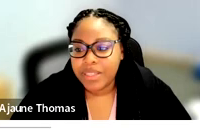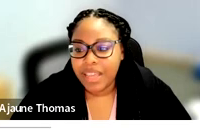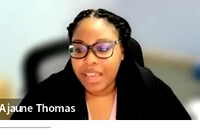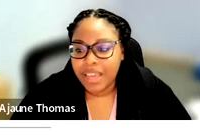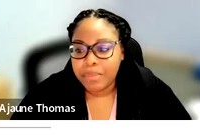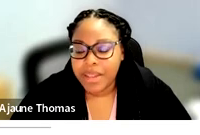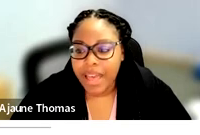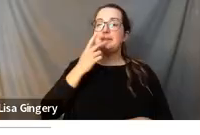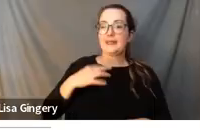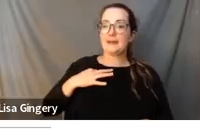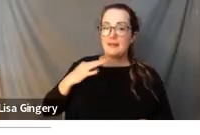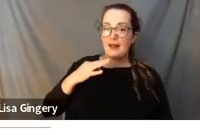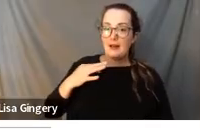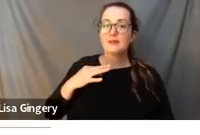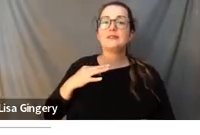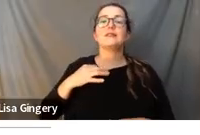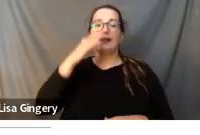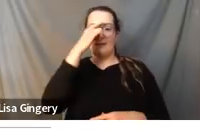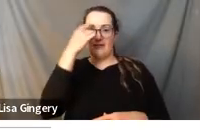blouse with a black